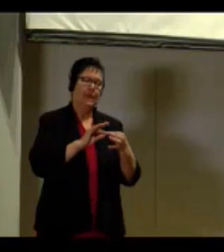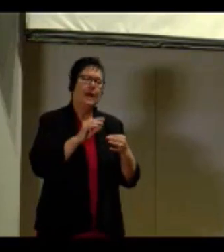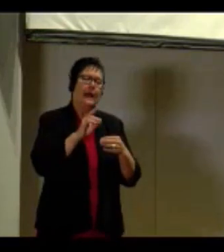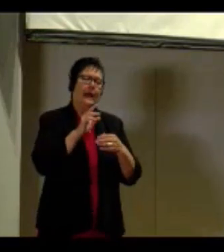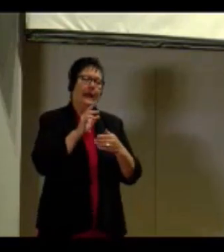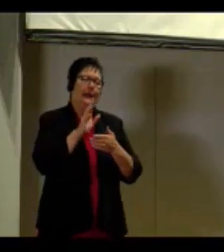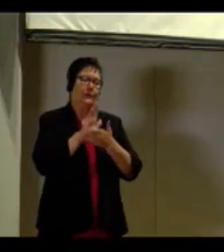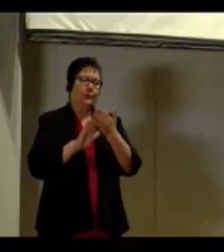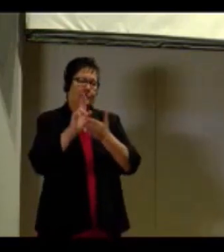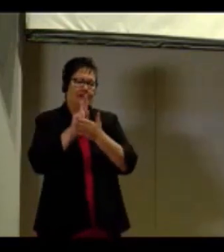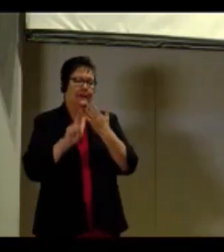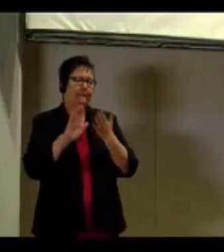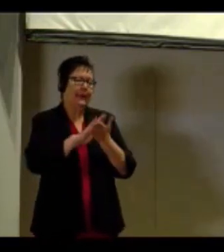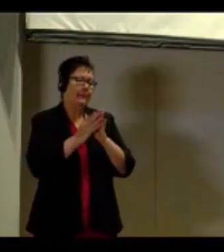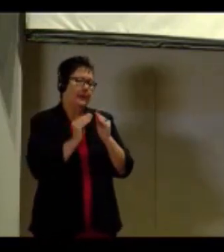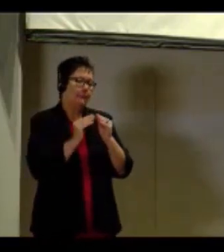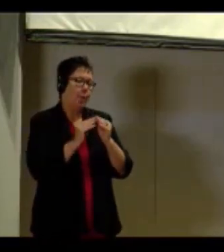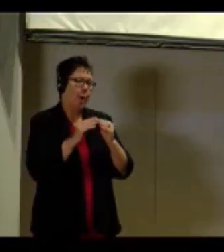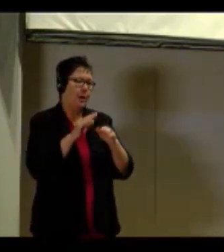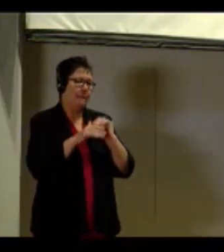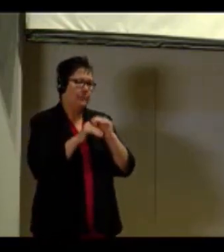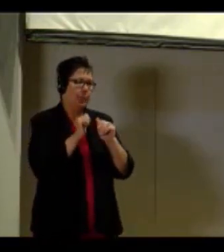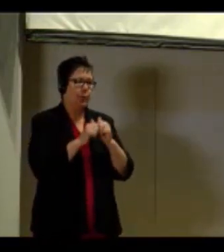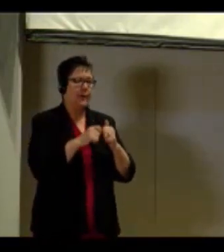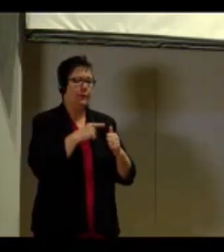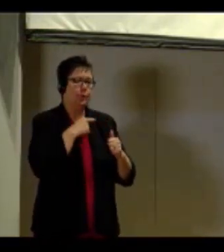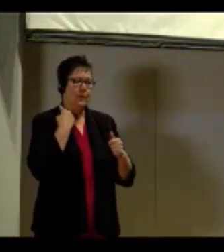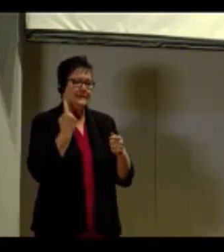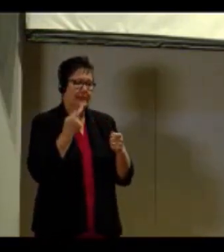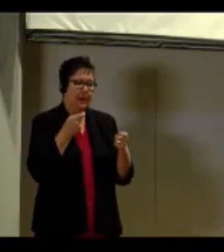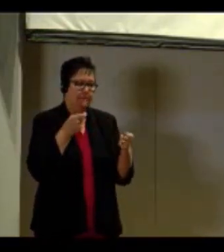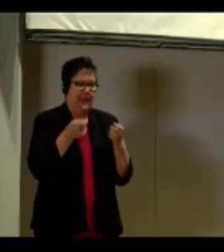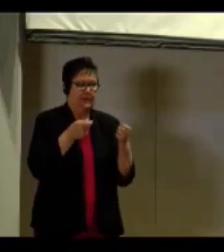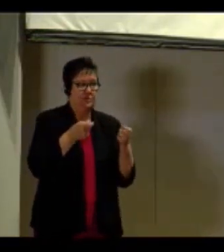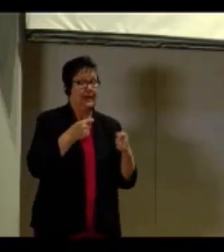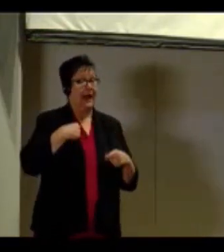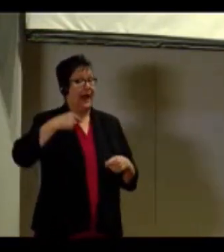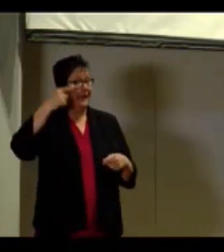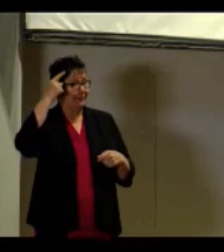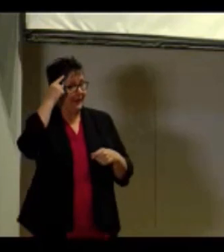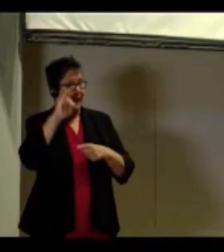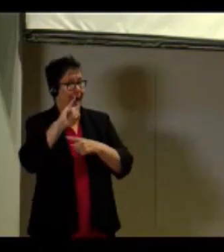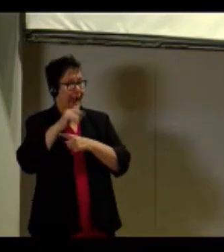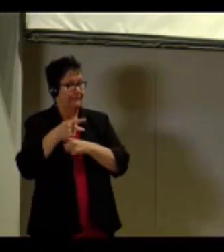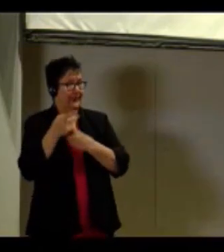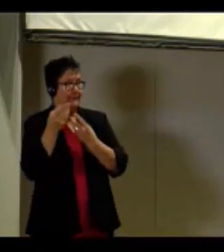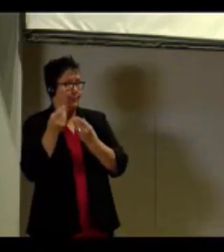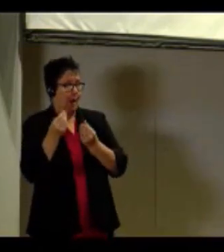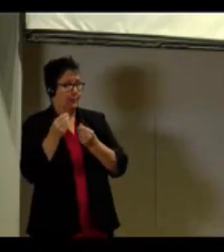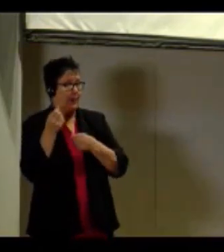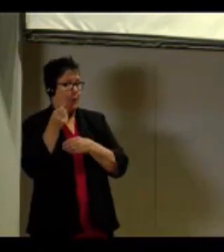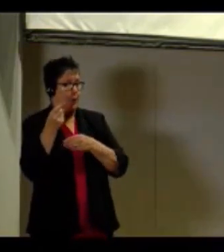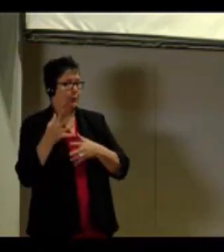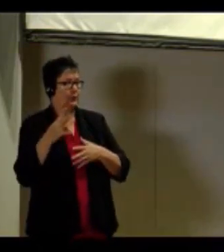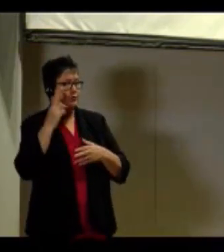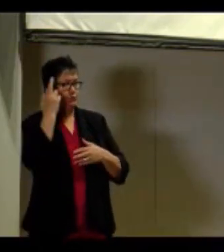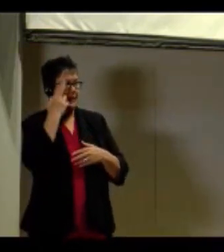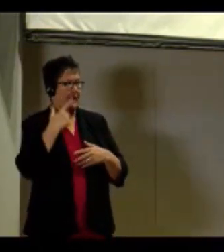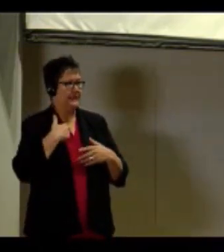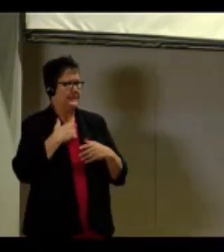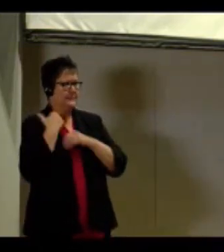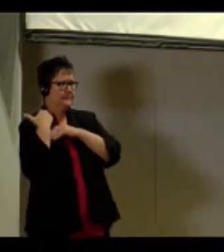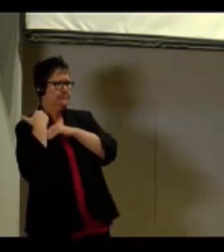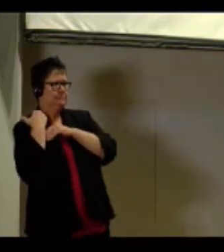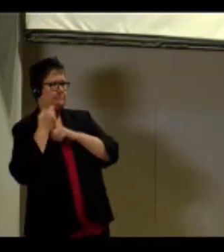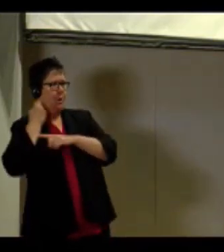with risk management in terms of this. I also think intellectual property holders are realizing that by being too restrictive, they